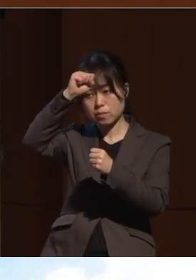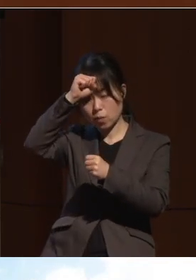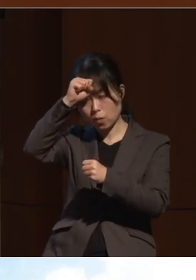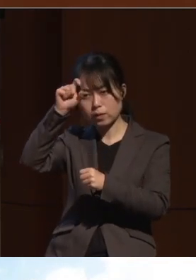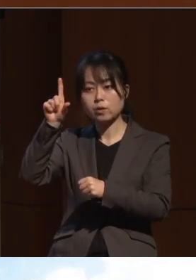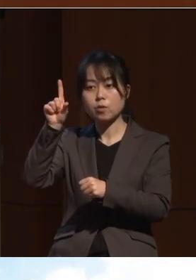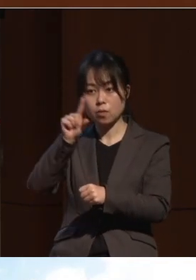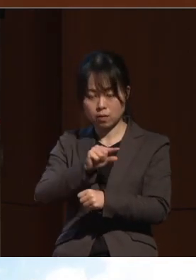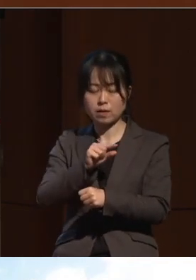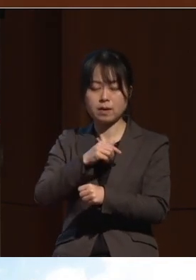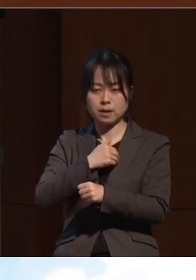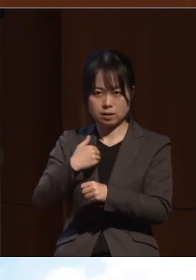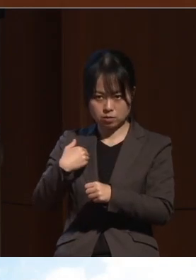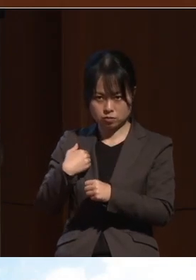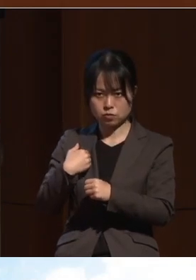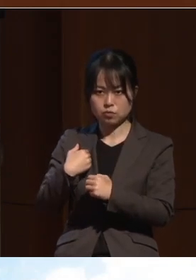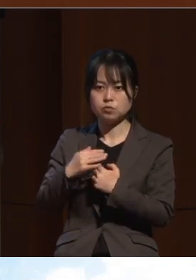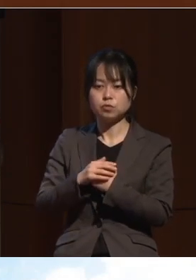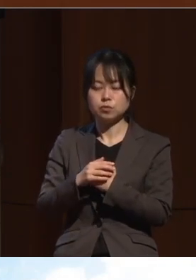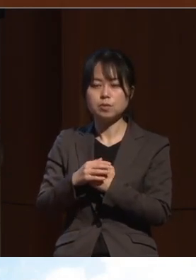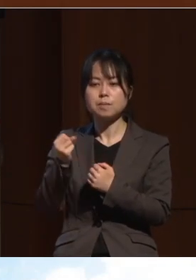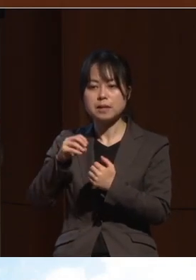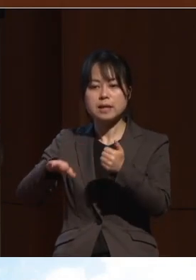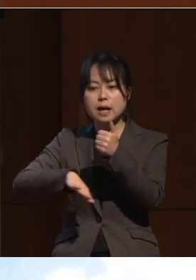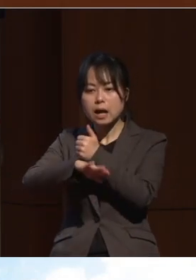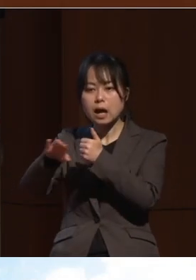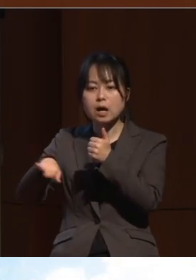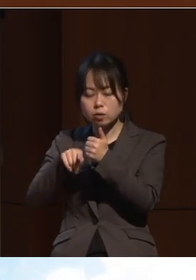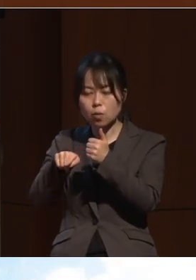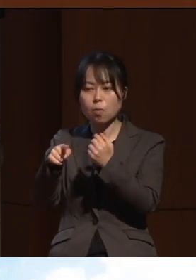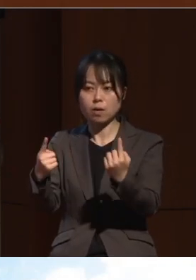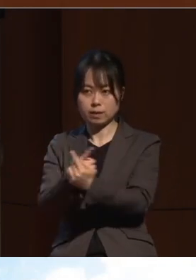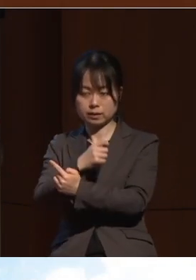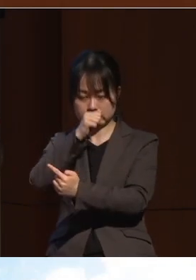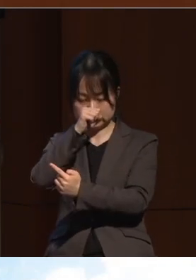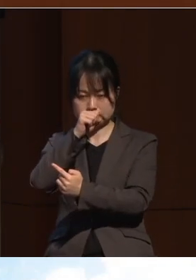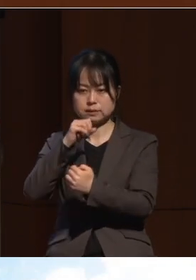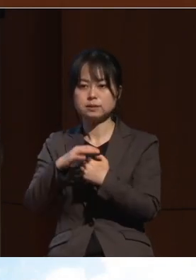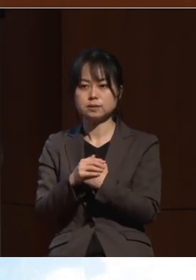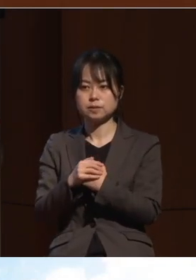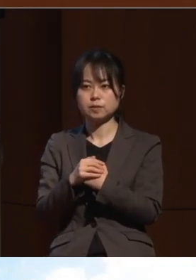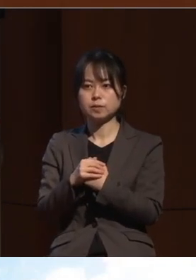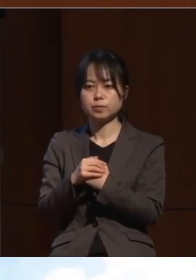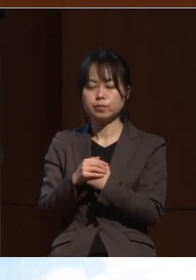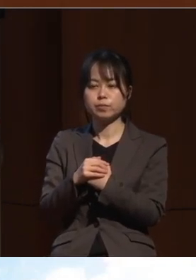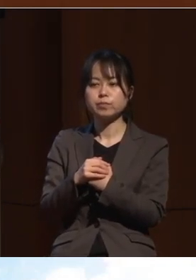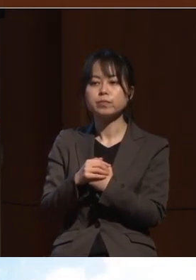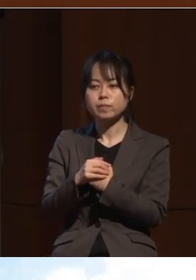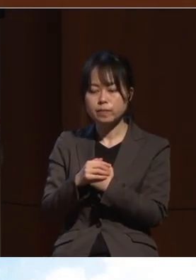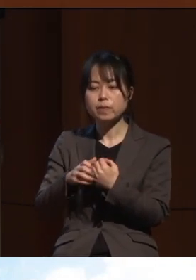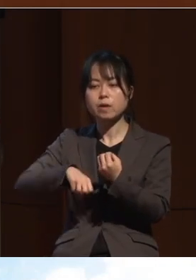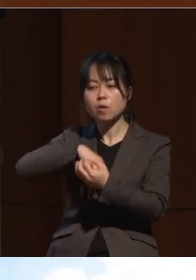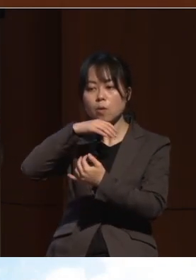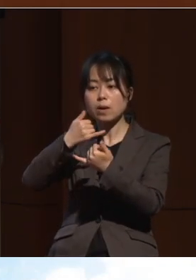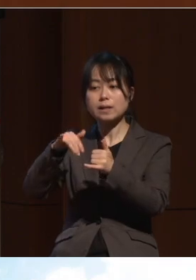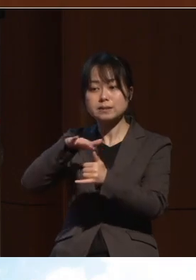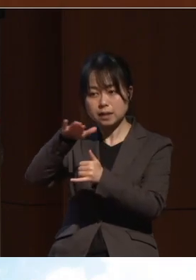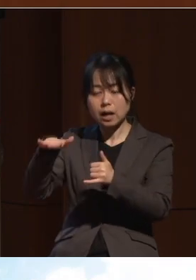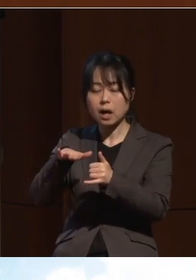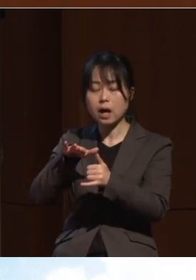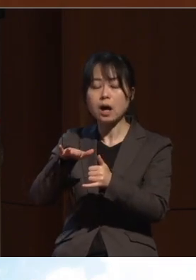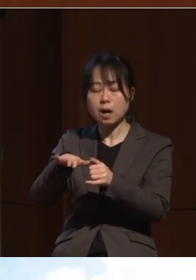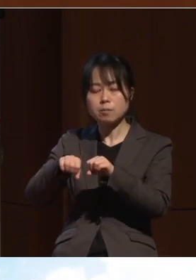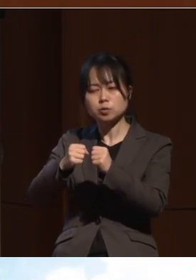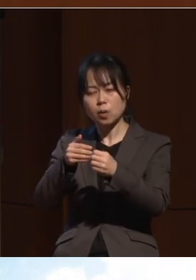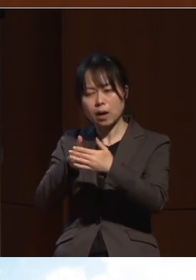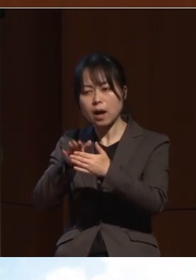to adapt the environment we all live in to allow those who've got a set amount of disability in old age to live as independent and enjoyable